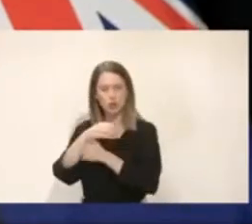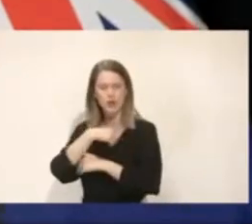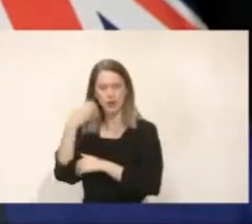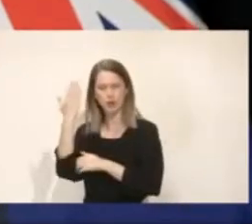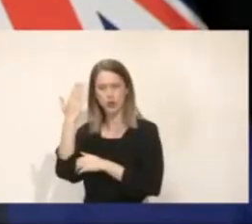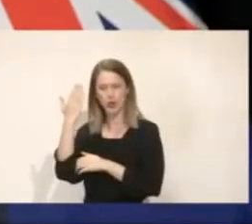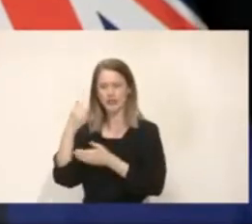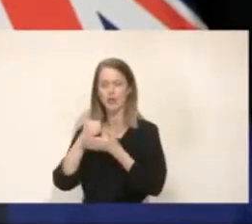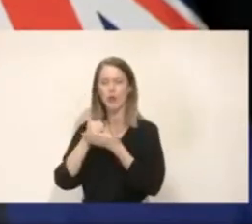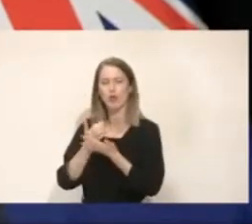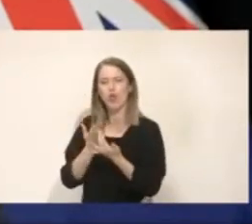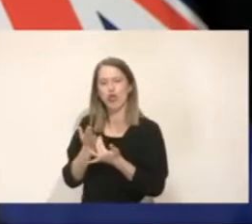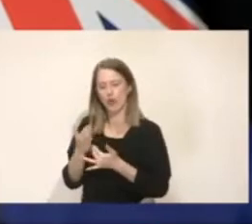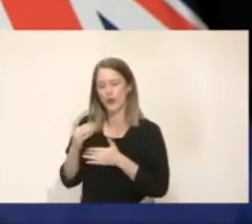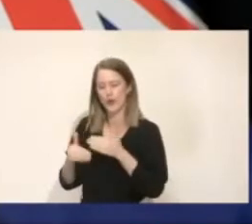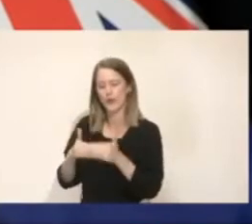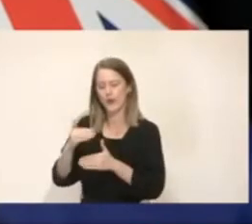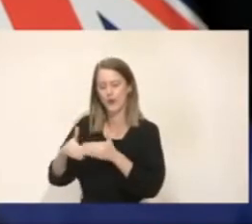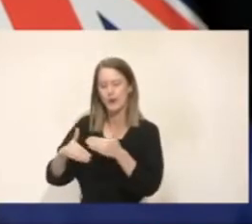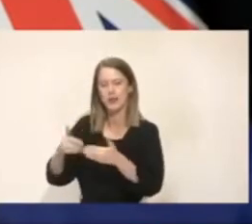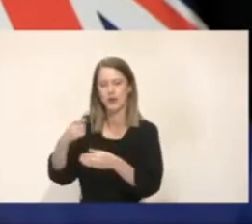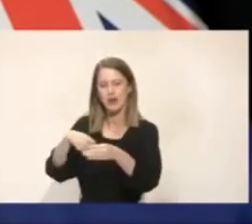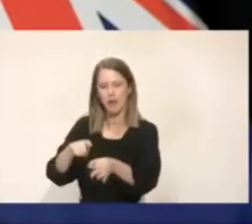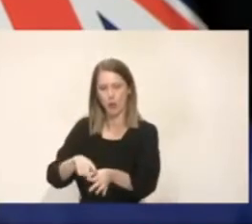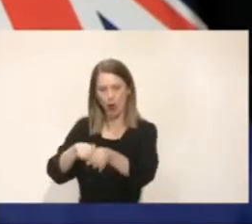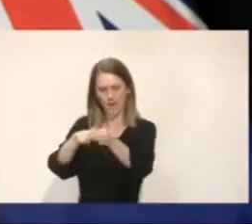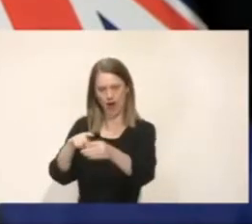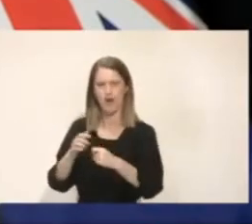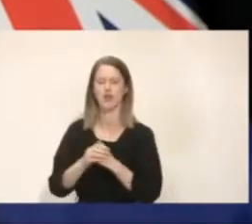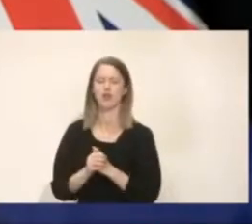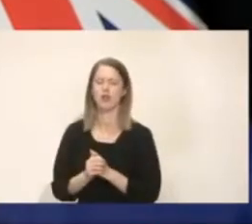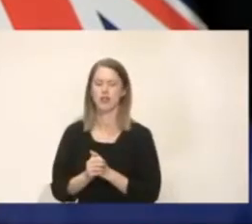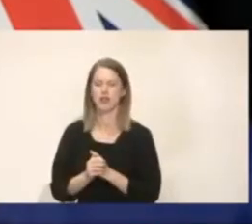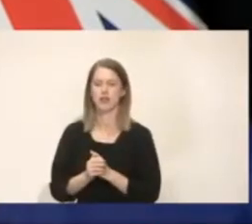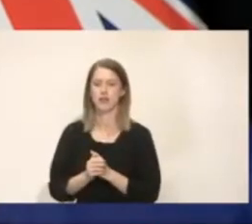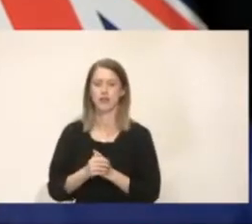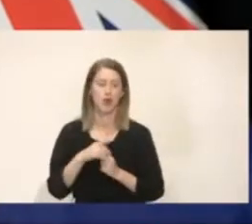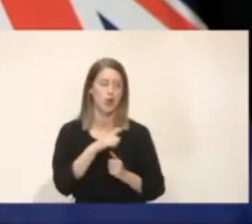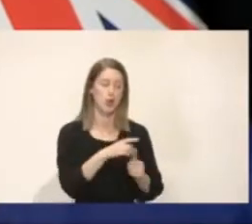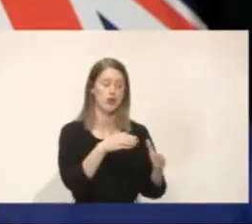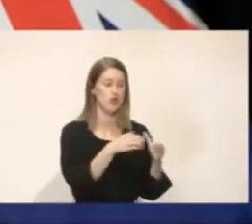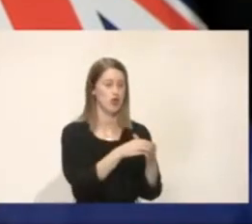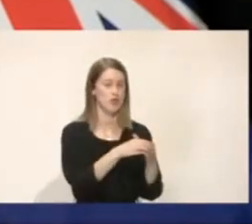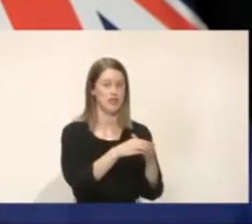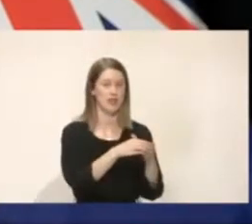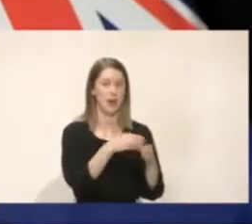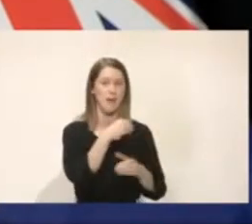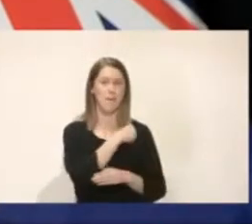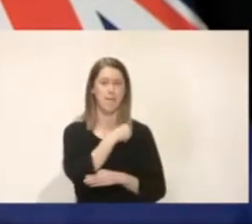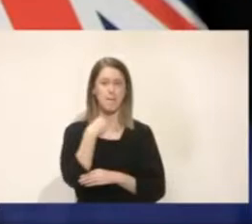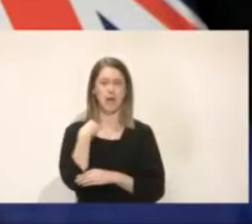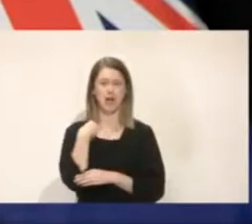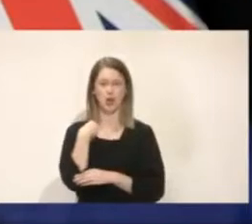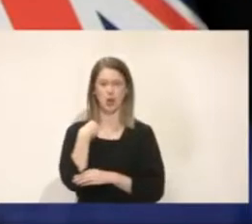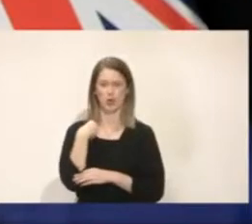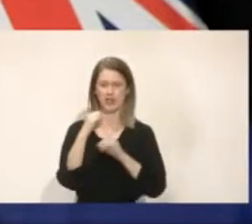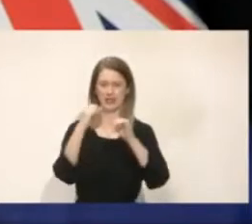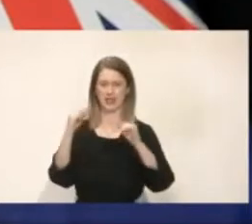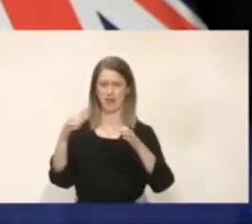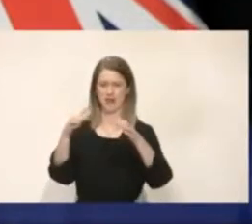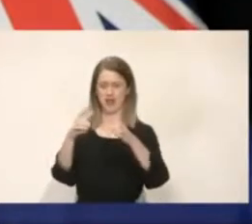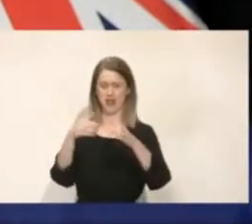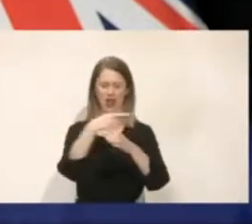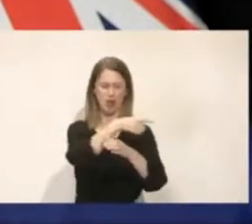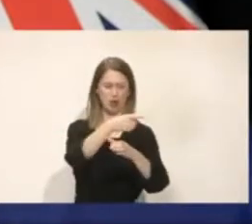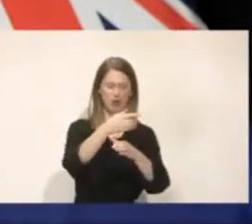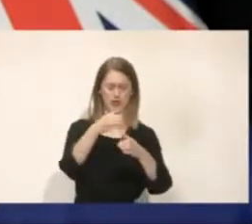but actually supported through to qualify at the other end. There is no doubt that these groups are underrepresented in our medical workforce around the country, and I